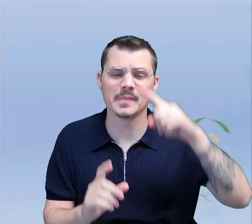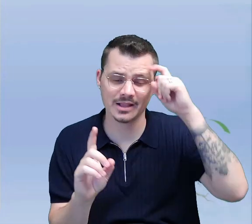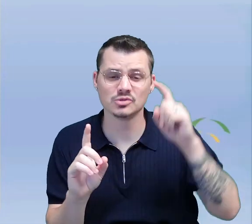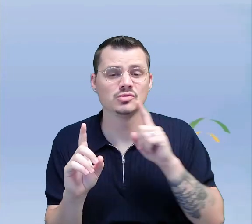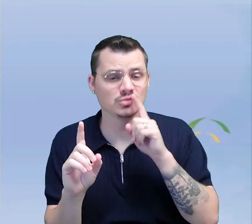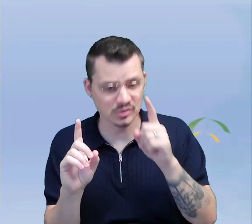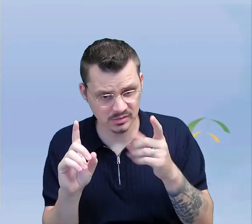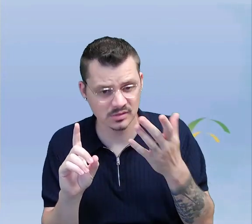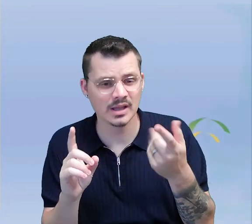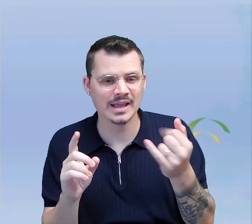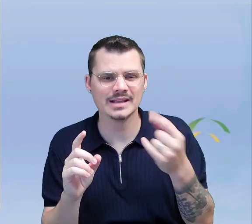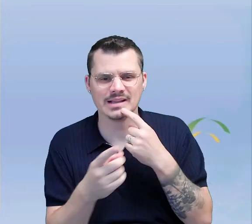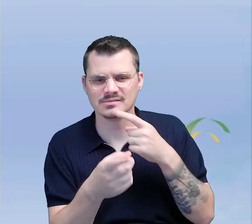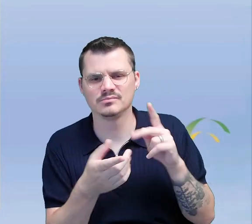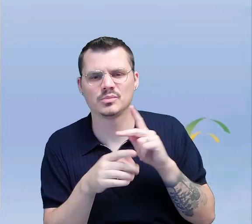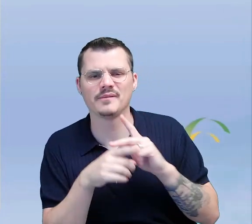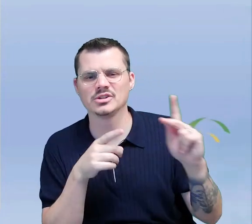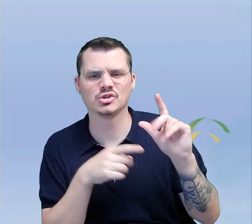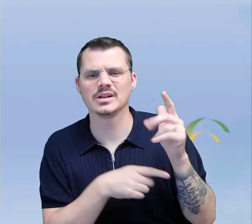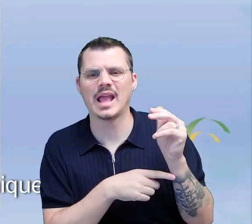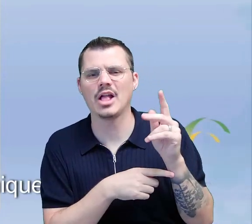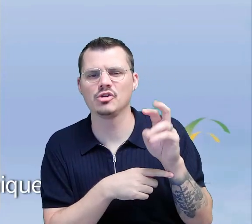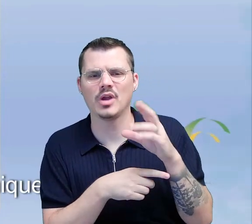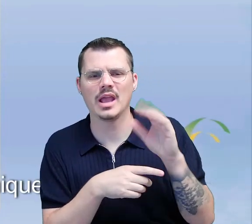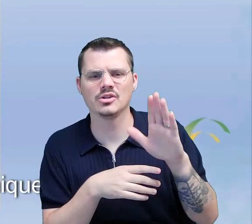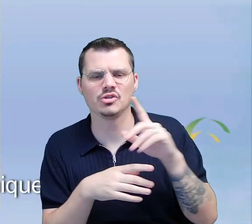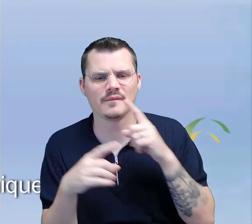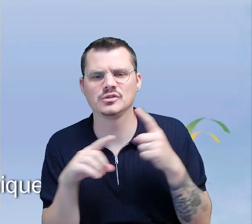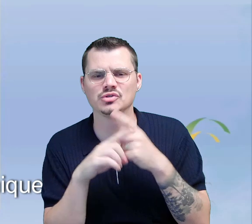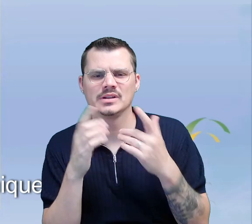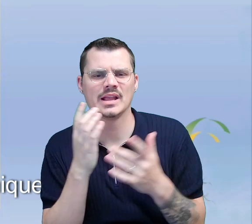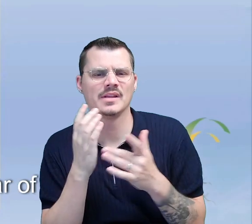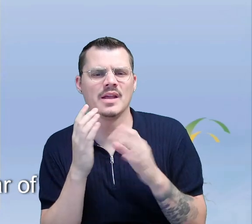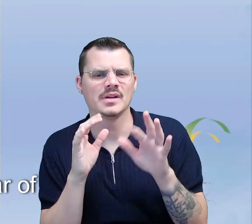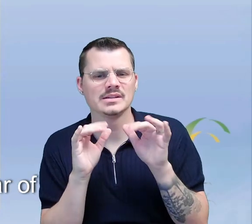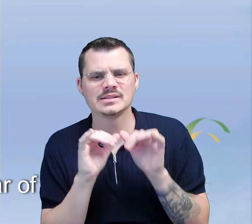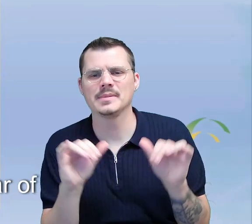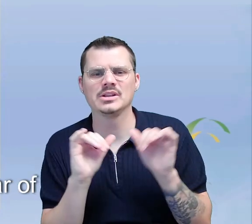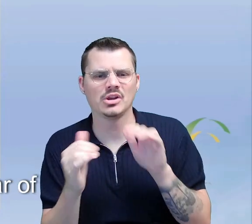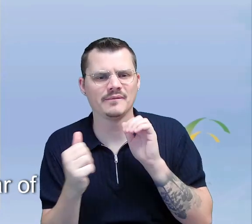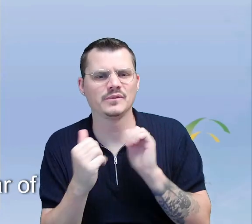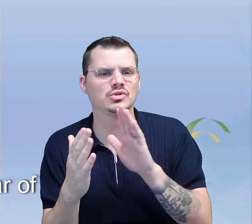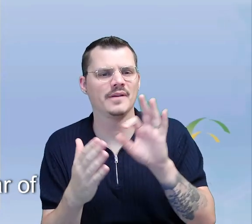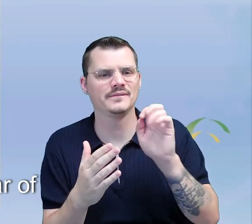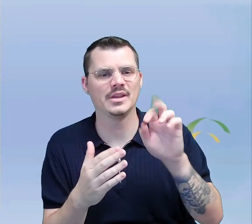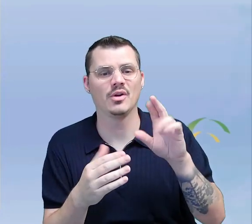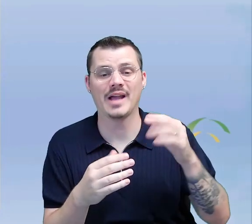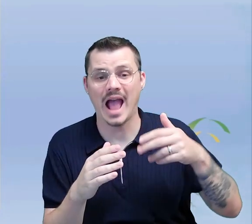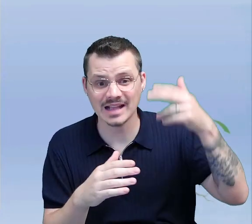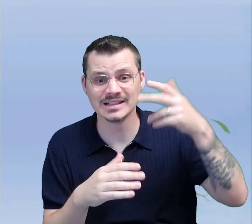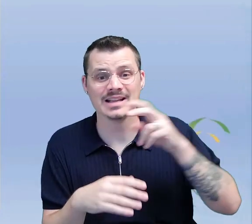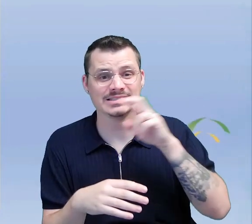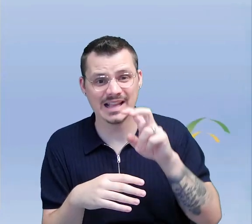Because it turns out, it says Professor Gallagher and his controversial technique of simultaneously confronting the fear of